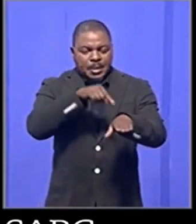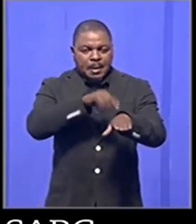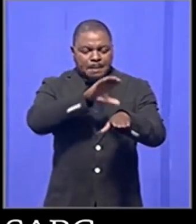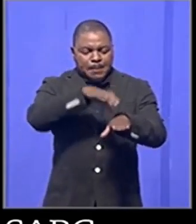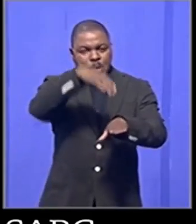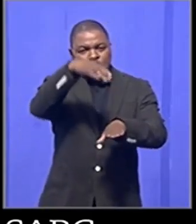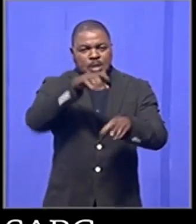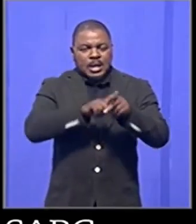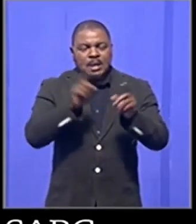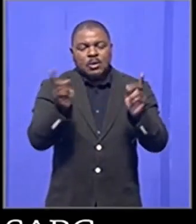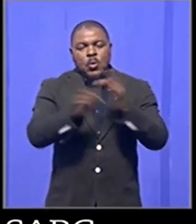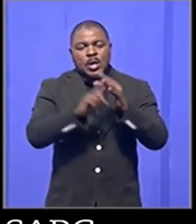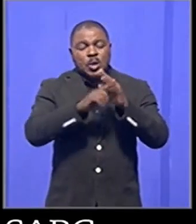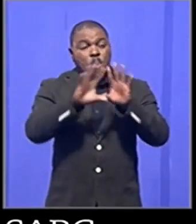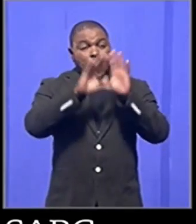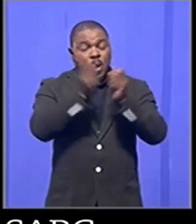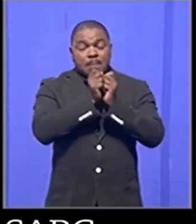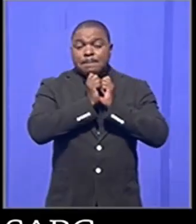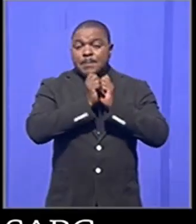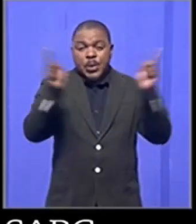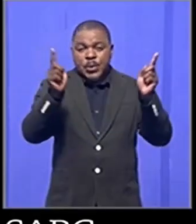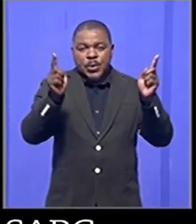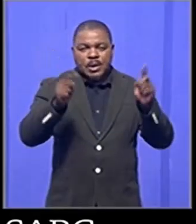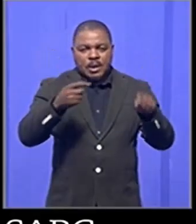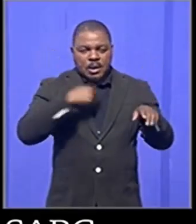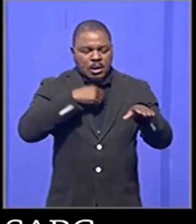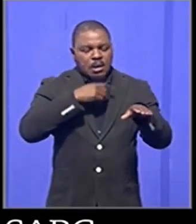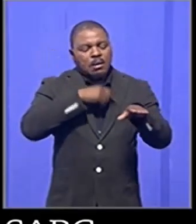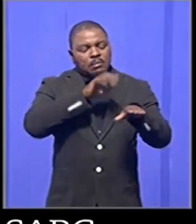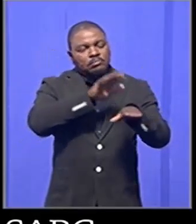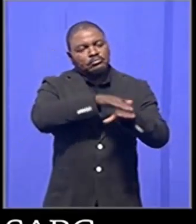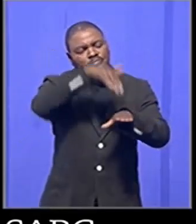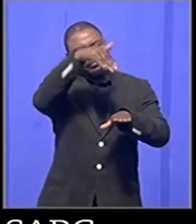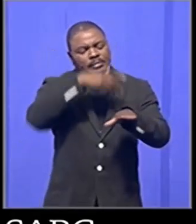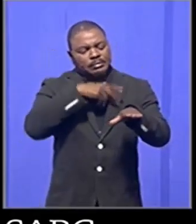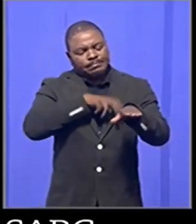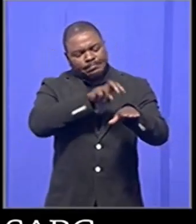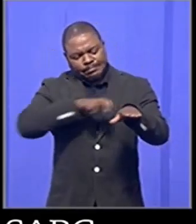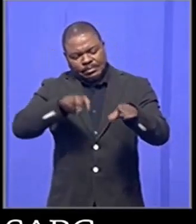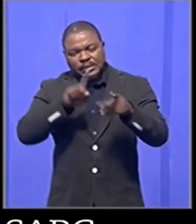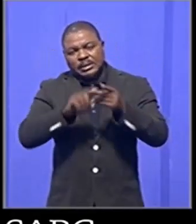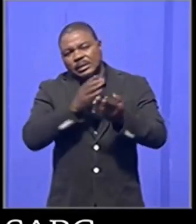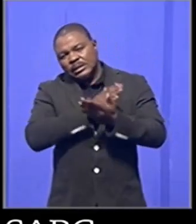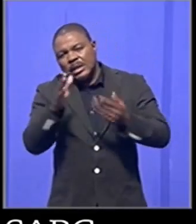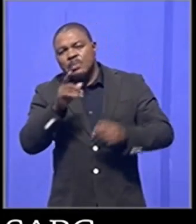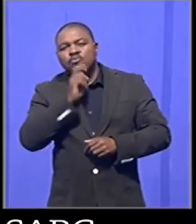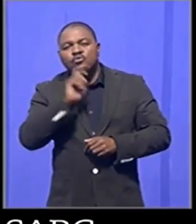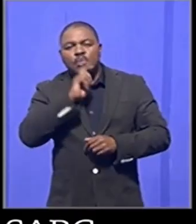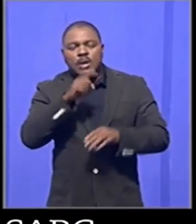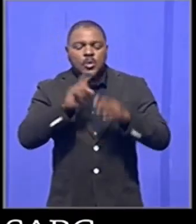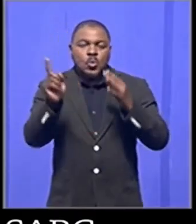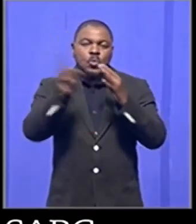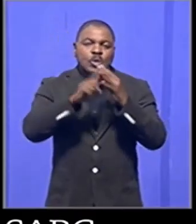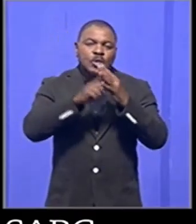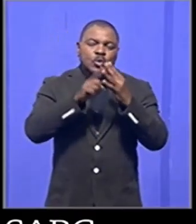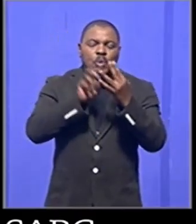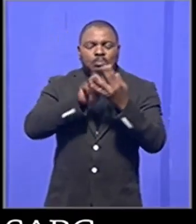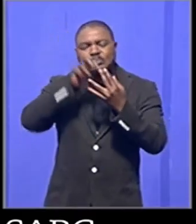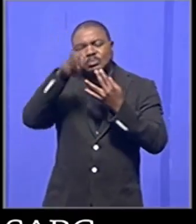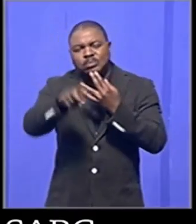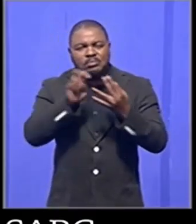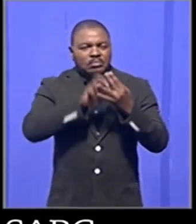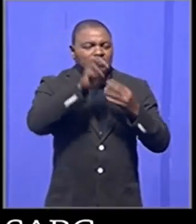all the windows. So I came out the boot and the others came out the windows. Then 2 of the kids,